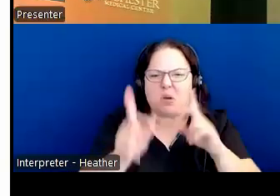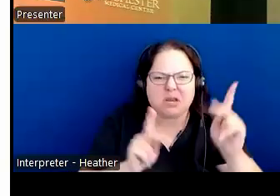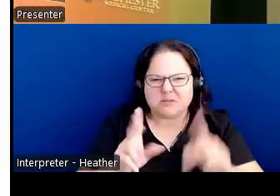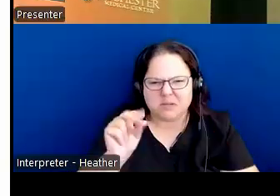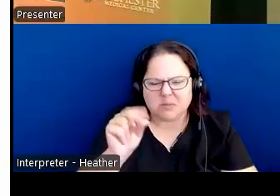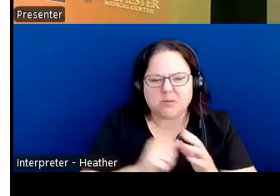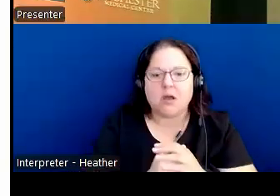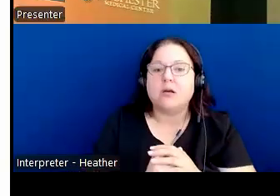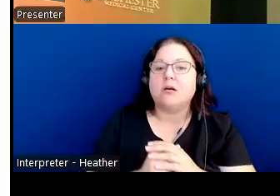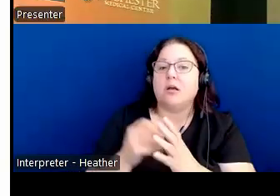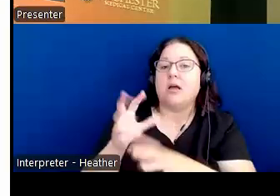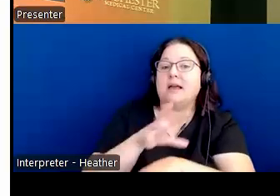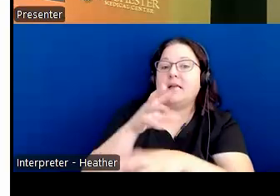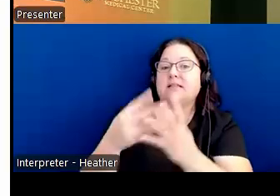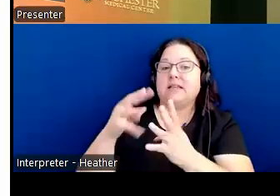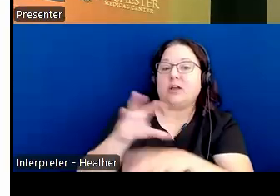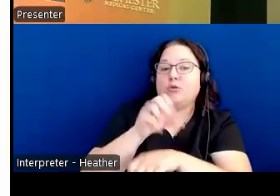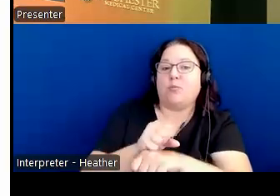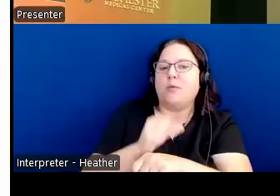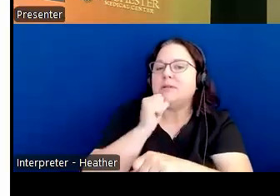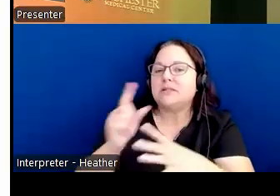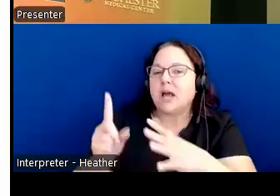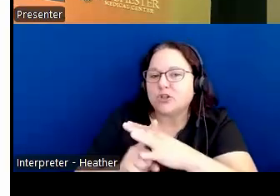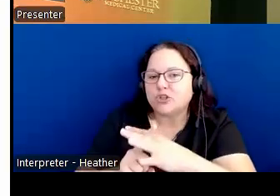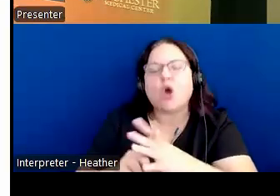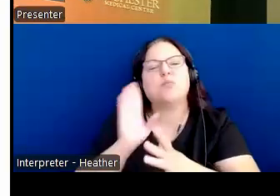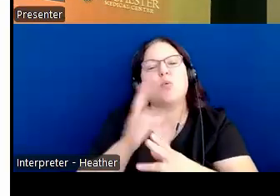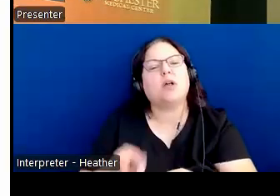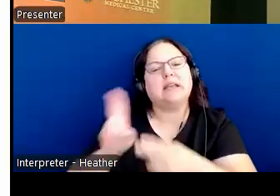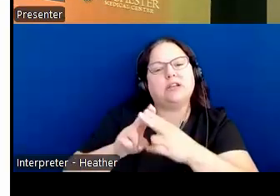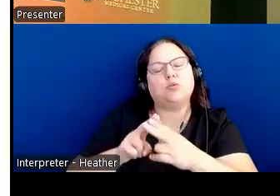to scheduled appointments appears to increase people's risk substantially.